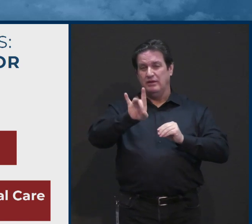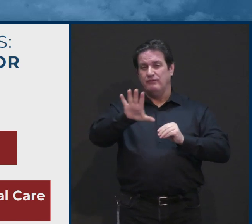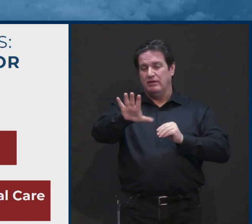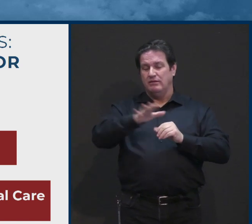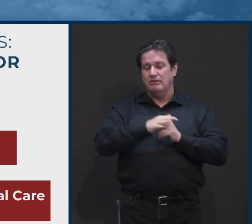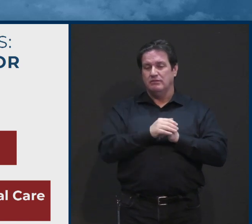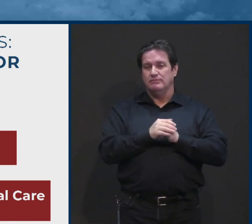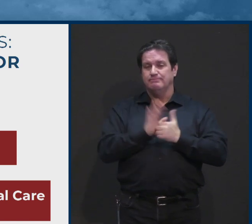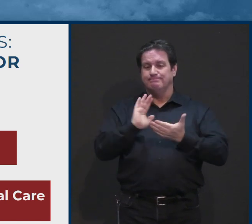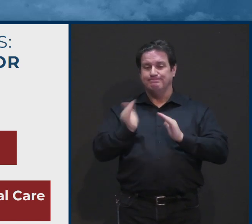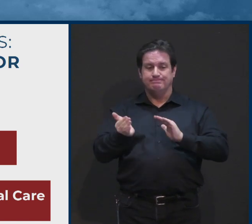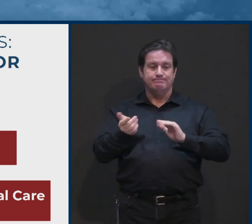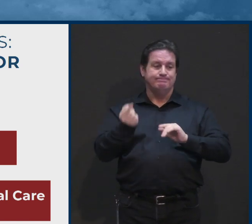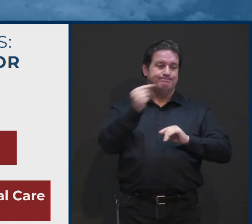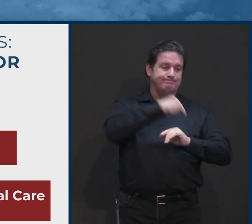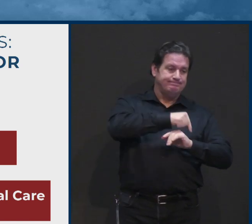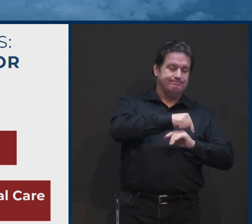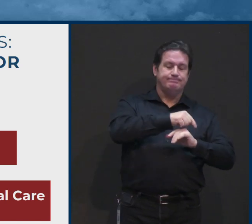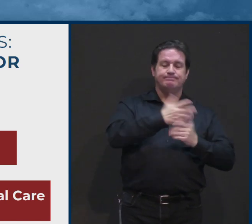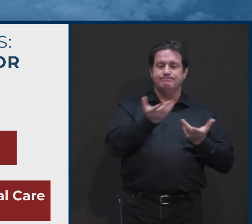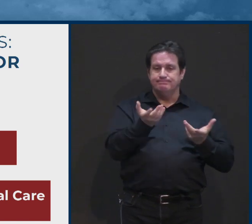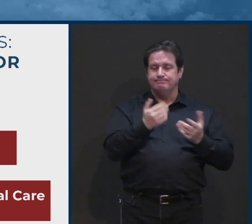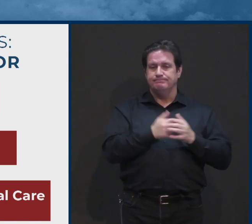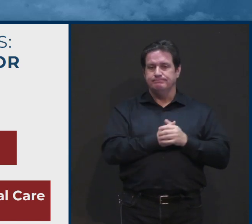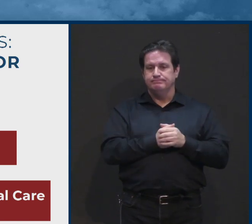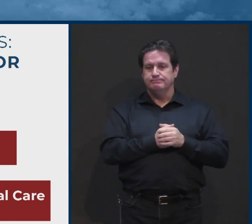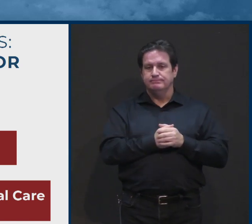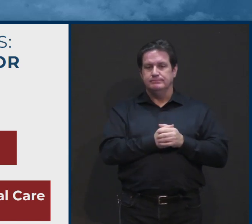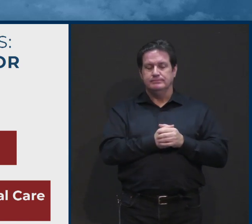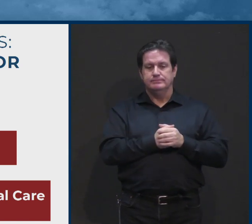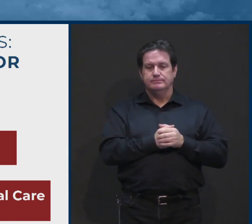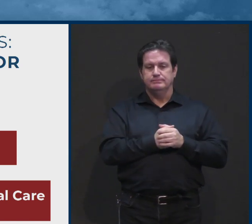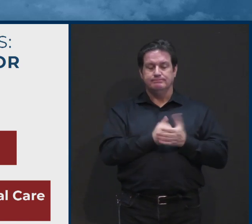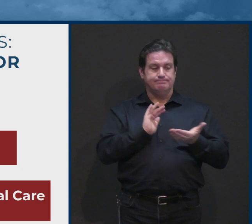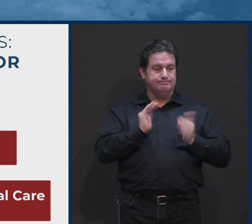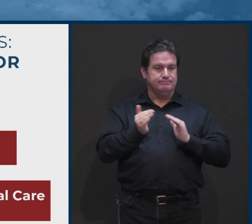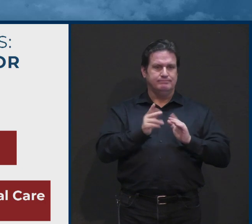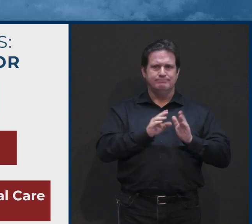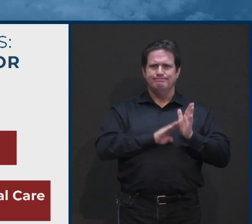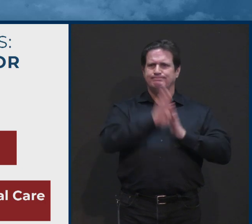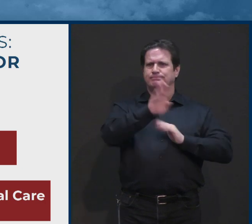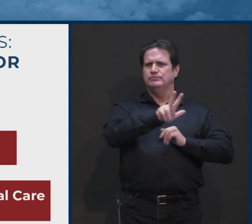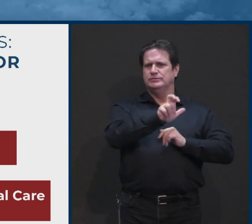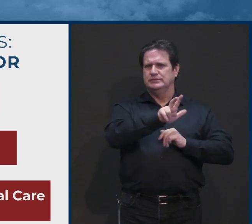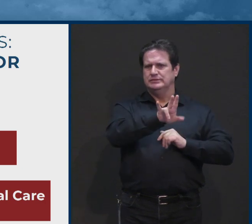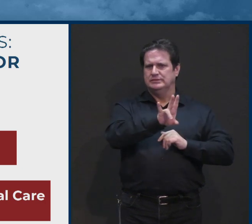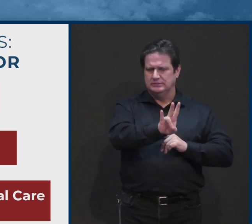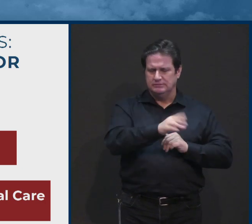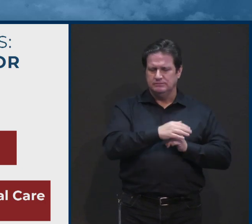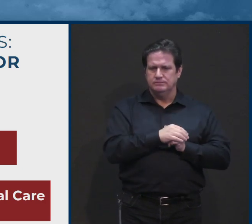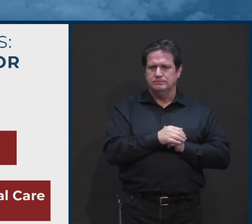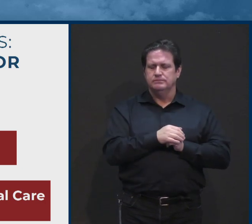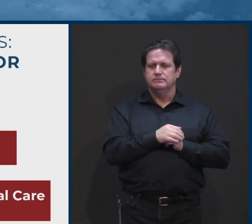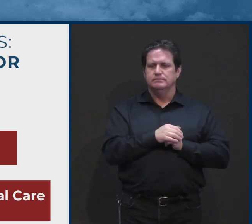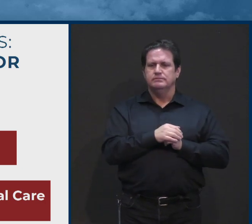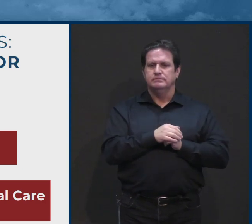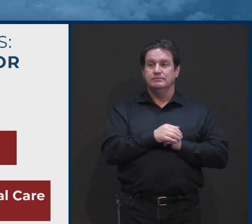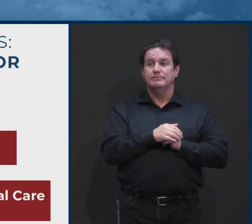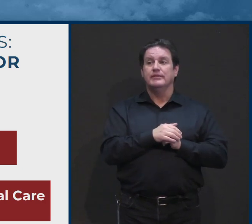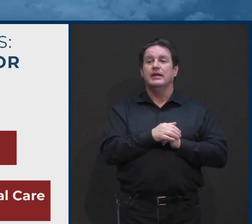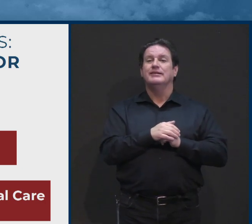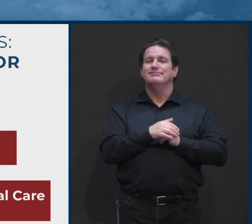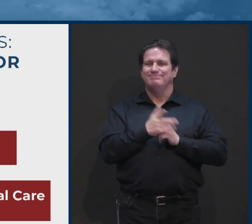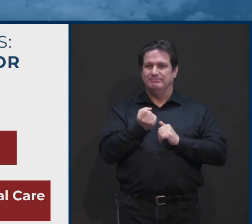higher than it's been since the peak at 337, and it's a